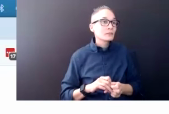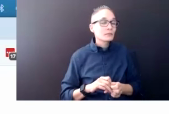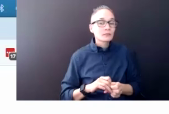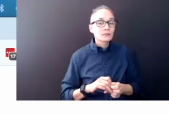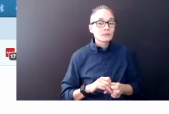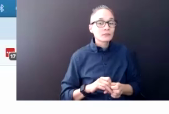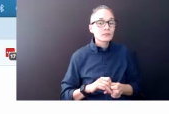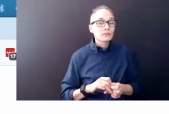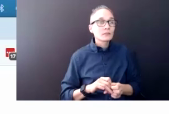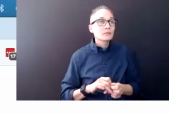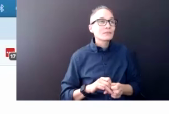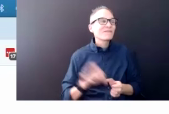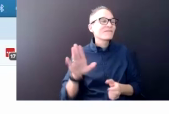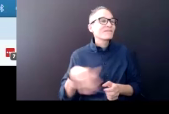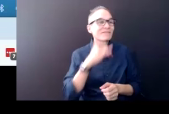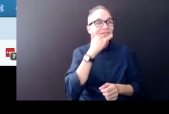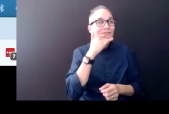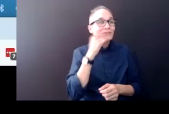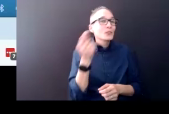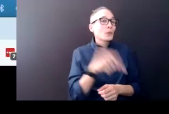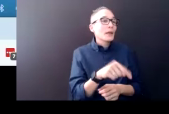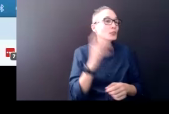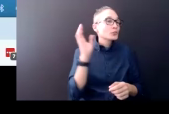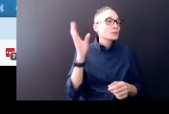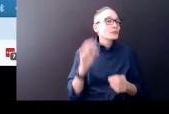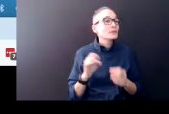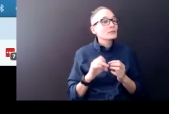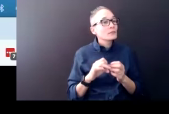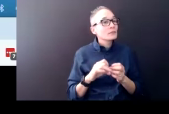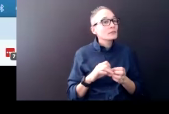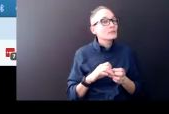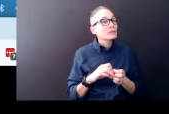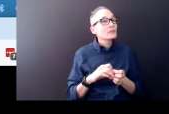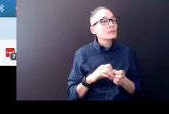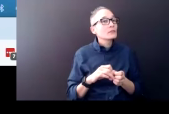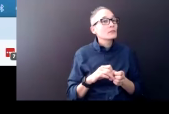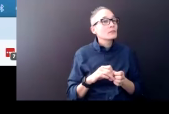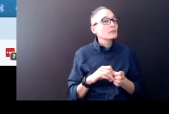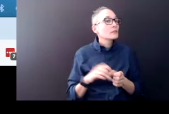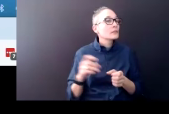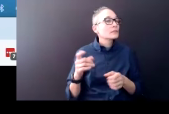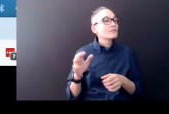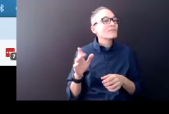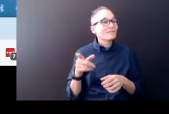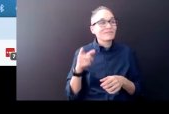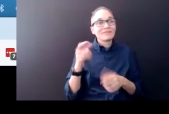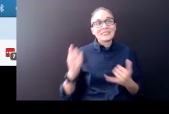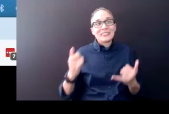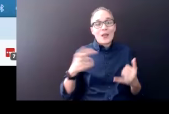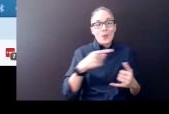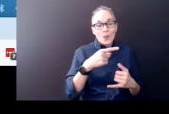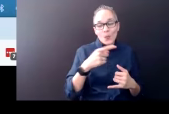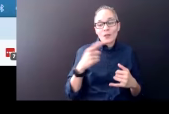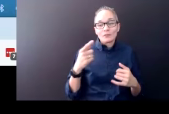I did it already. Okay, never mind. I go Okay. back to the presentation and then go to the last. Okay, so now we're at the